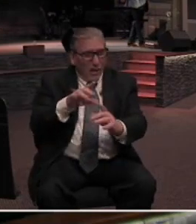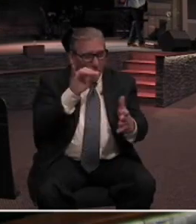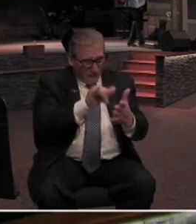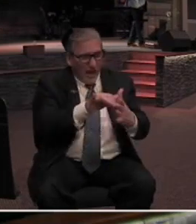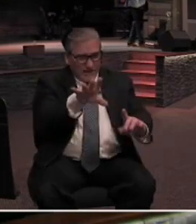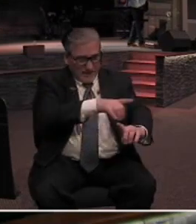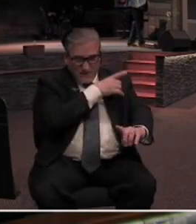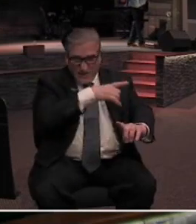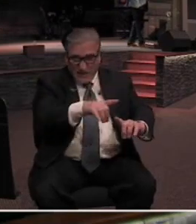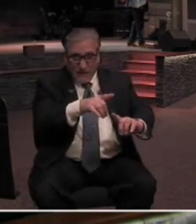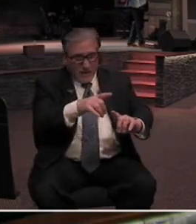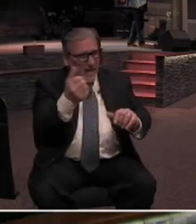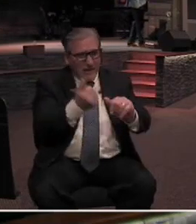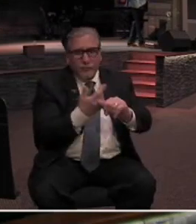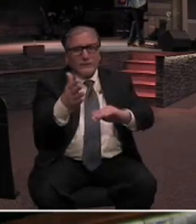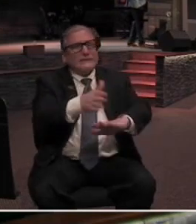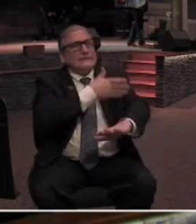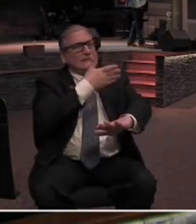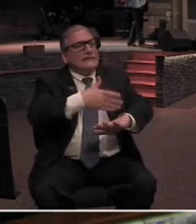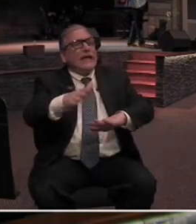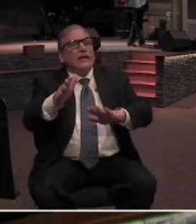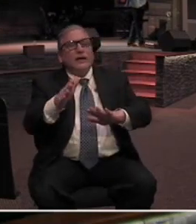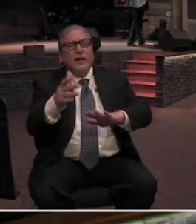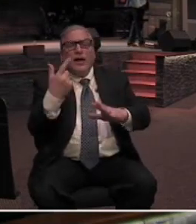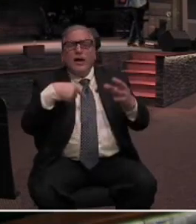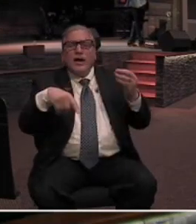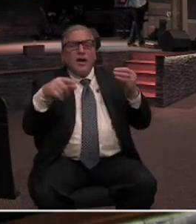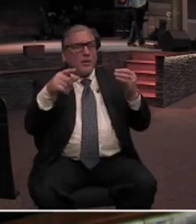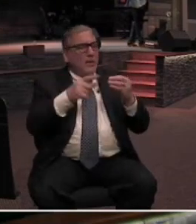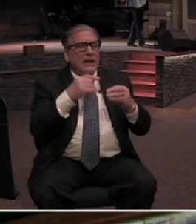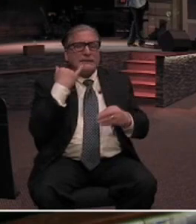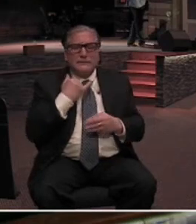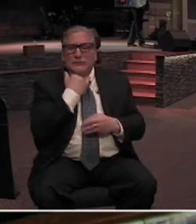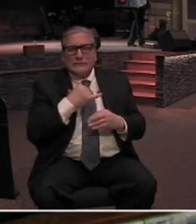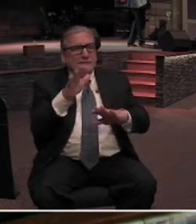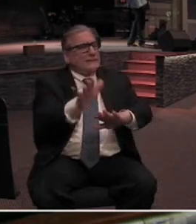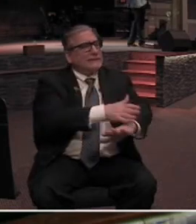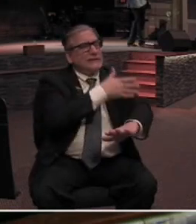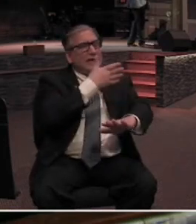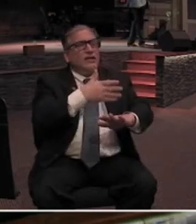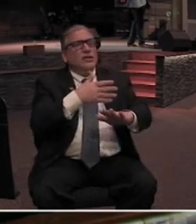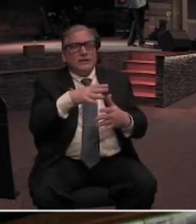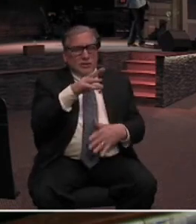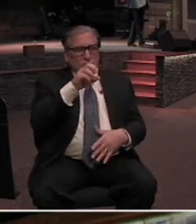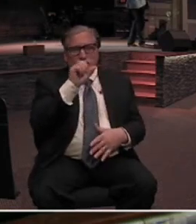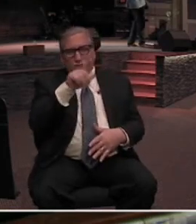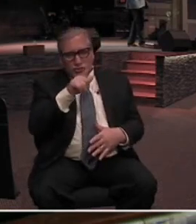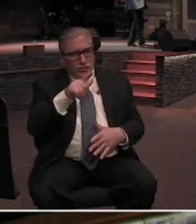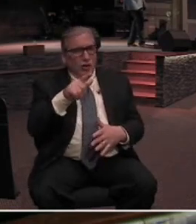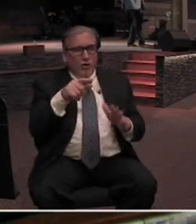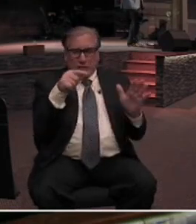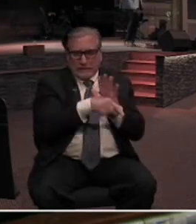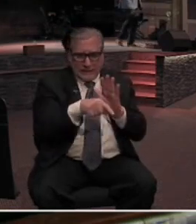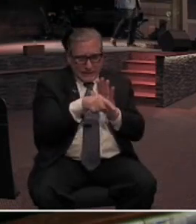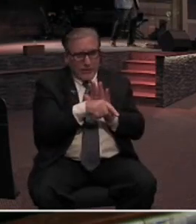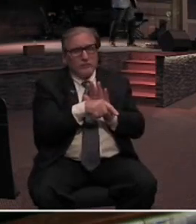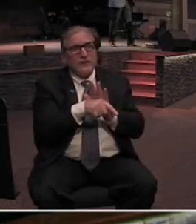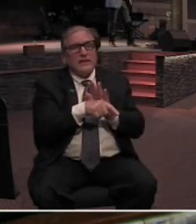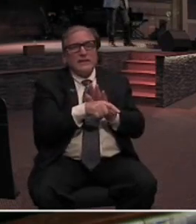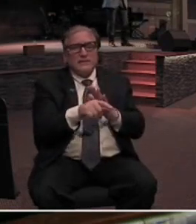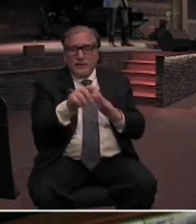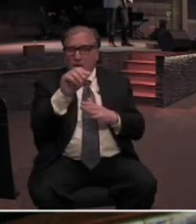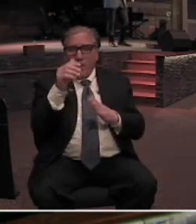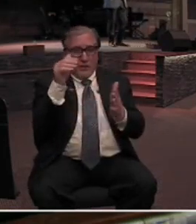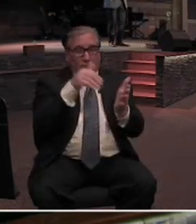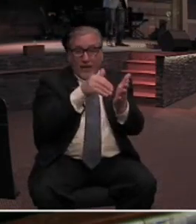David that everybody sang the song of Israel." They sang it, "Saul hath slain his thousands and David's his tens of thousands."